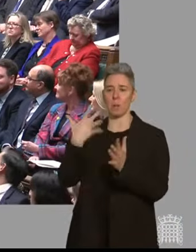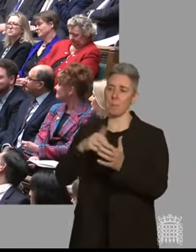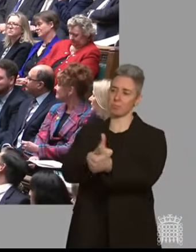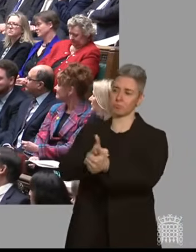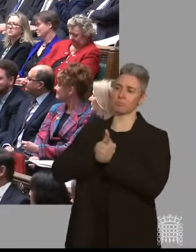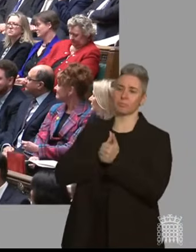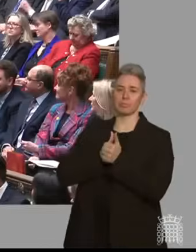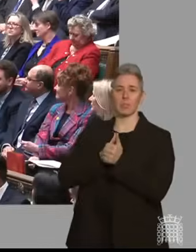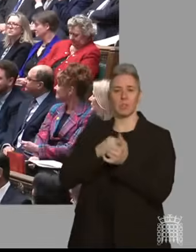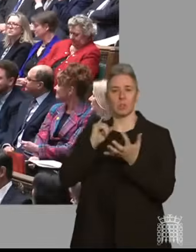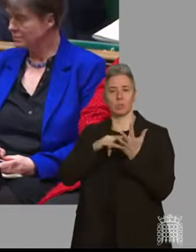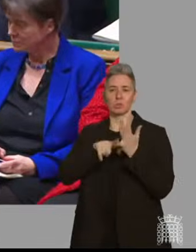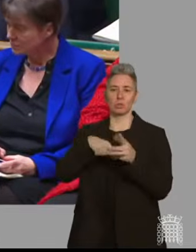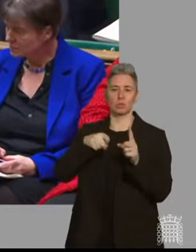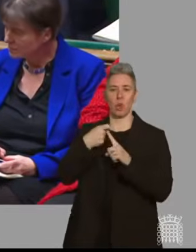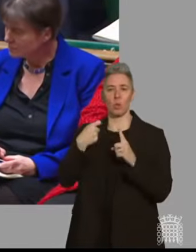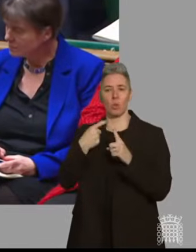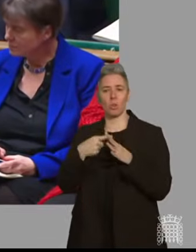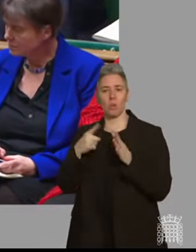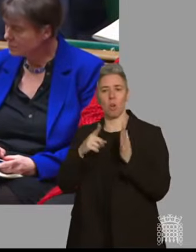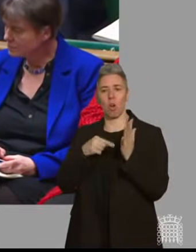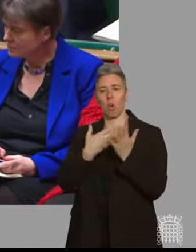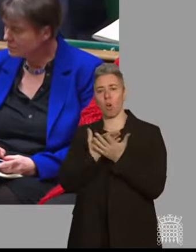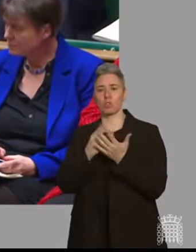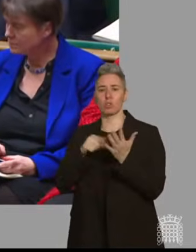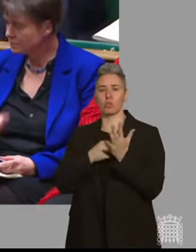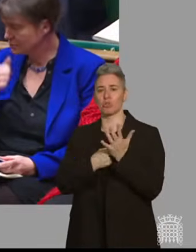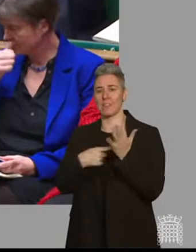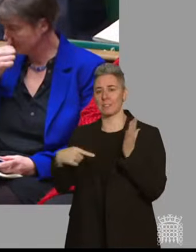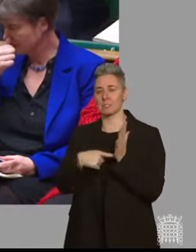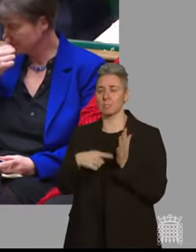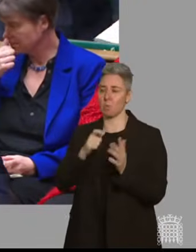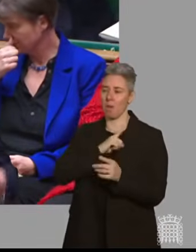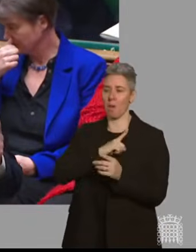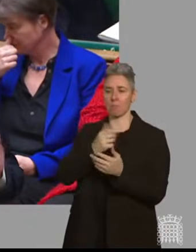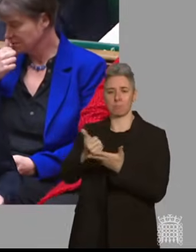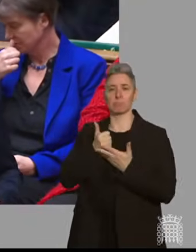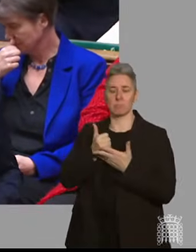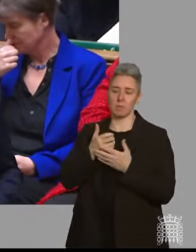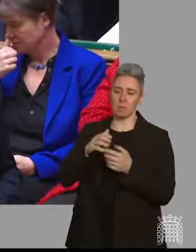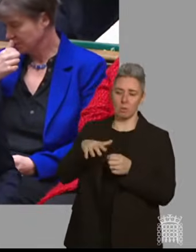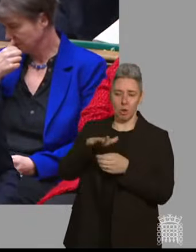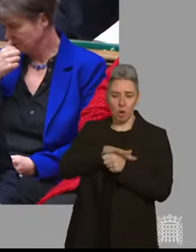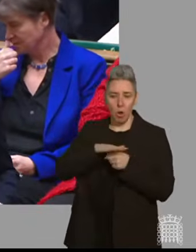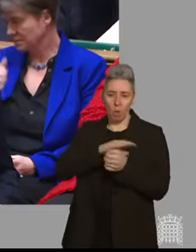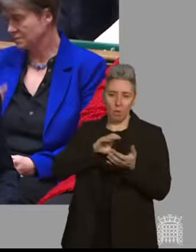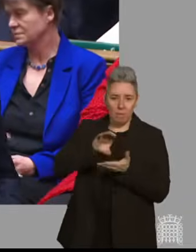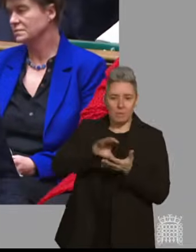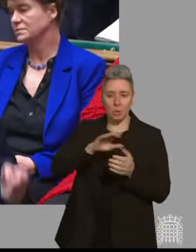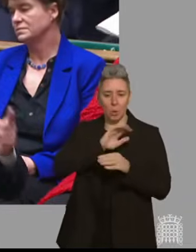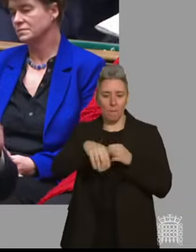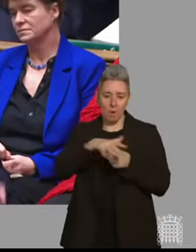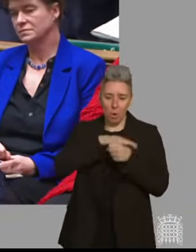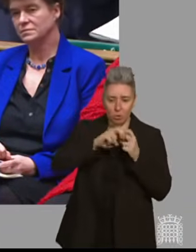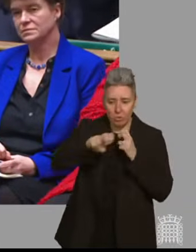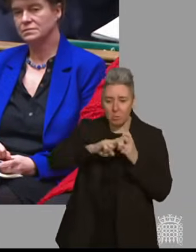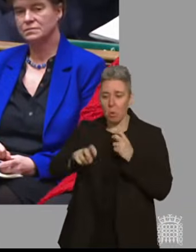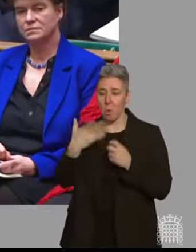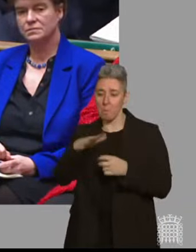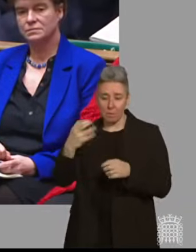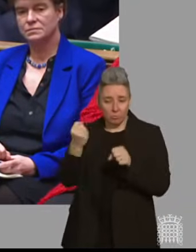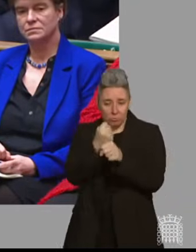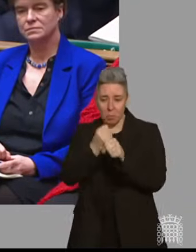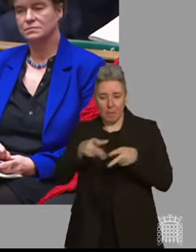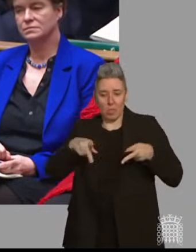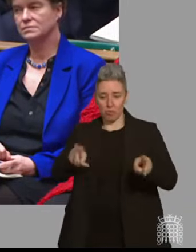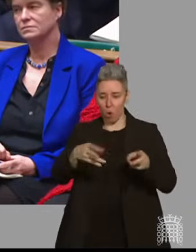our local transport. Over £200 million for Stoke and Staffordshire to repair potholes. Over £30 million to improve our bus network with cheaper fares and